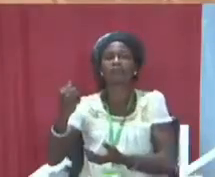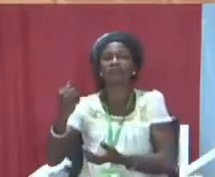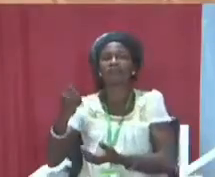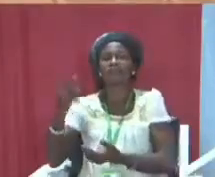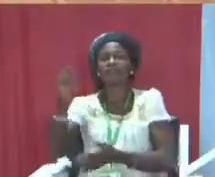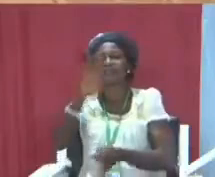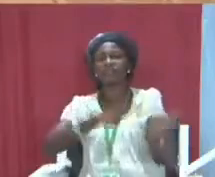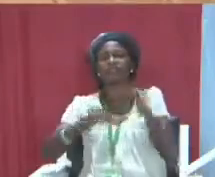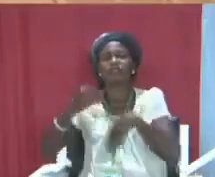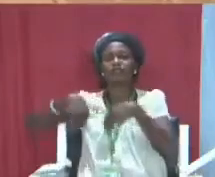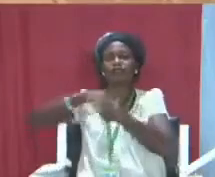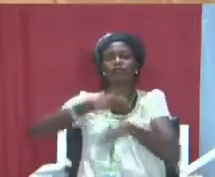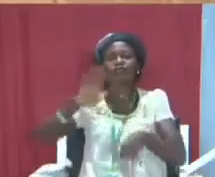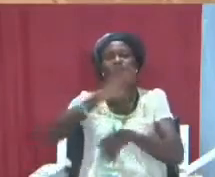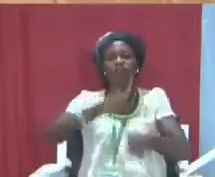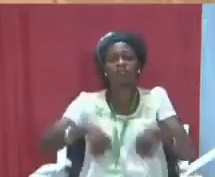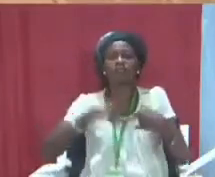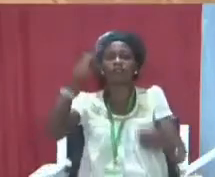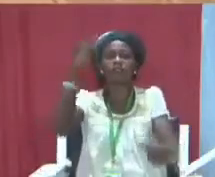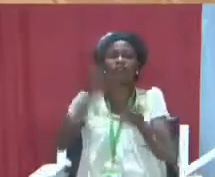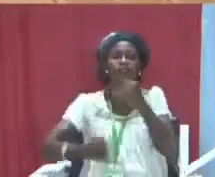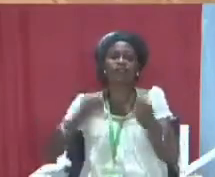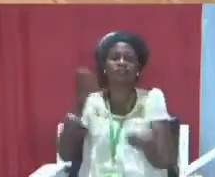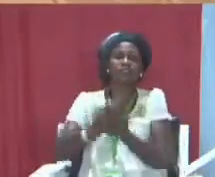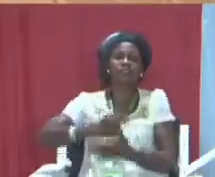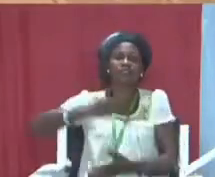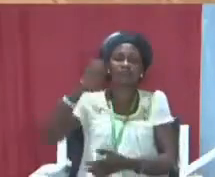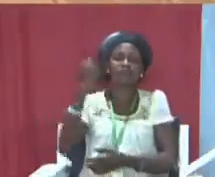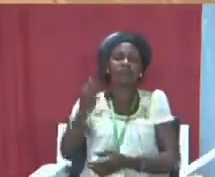The siege over your life is over.